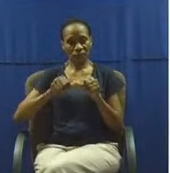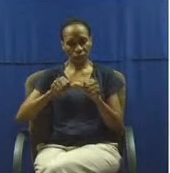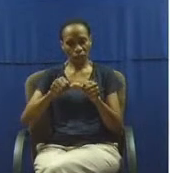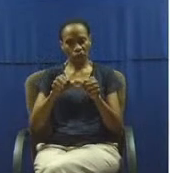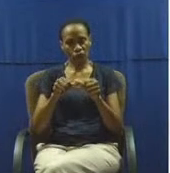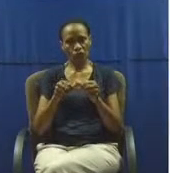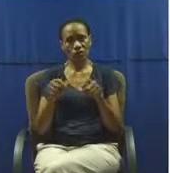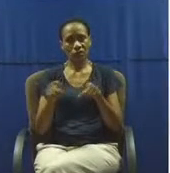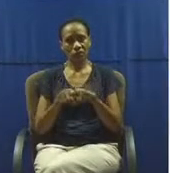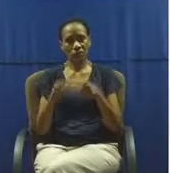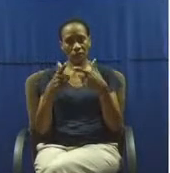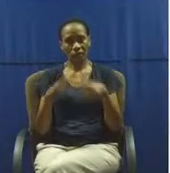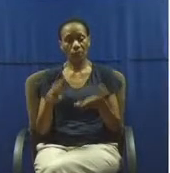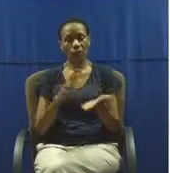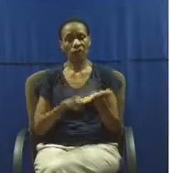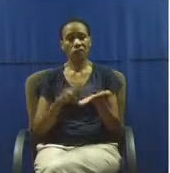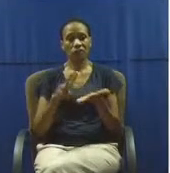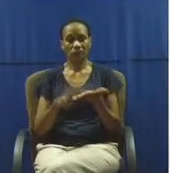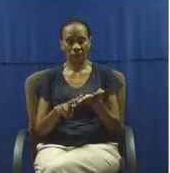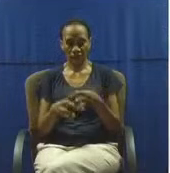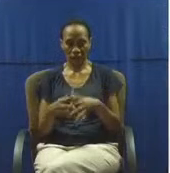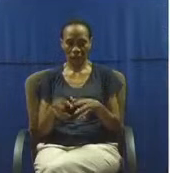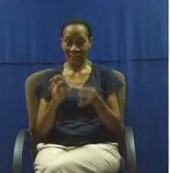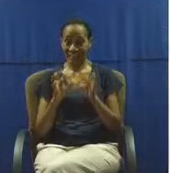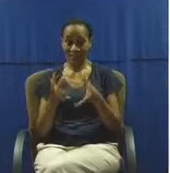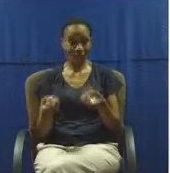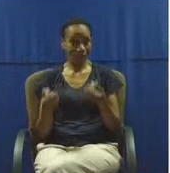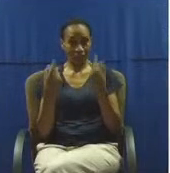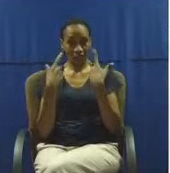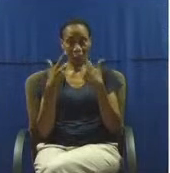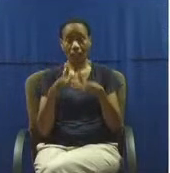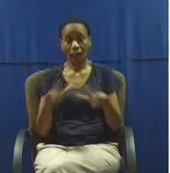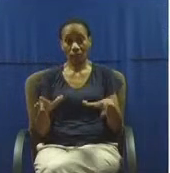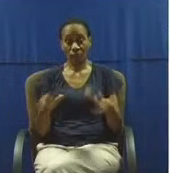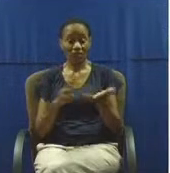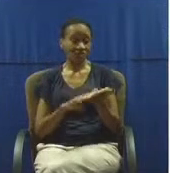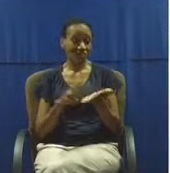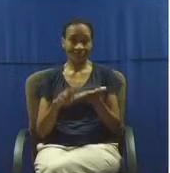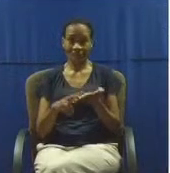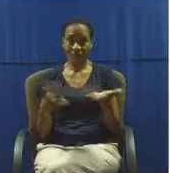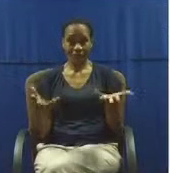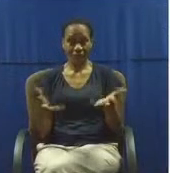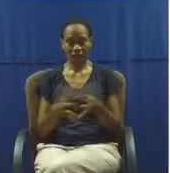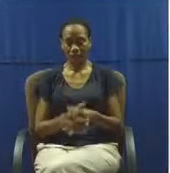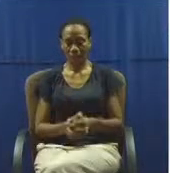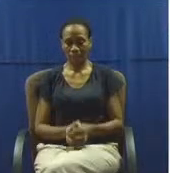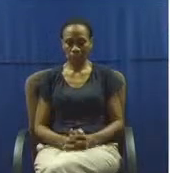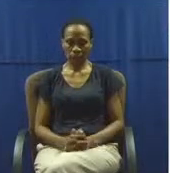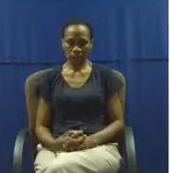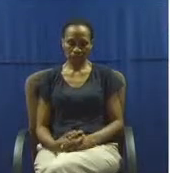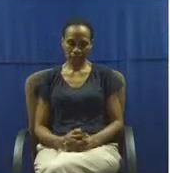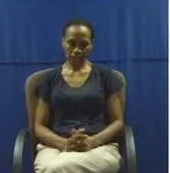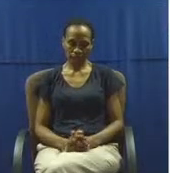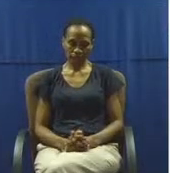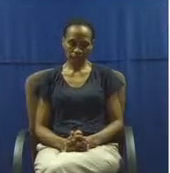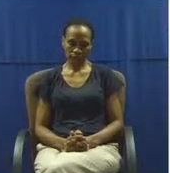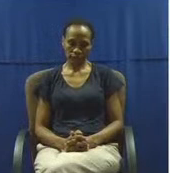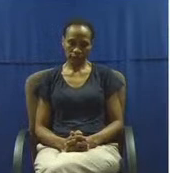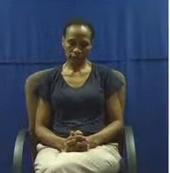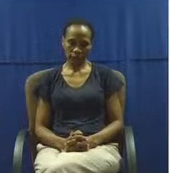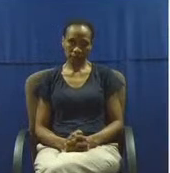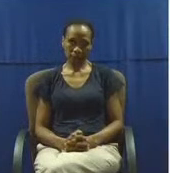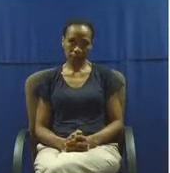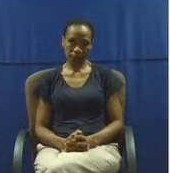phanḓa. Ndi tama u khwaṱhisesa haya mafhungo a uri